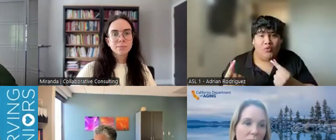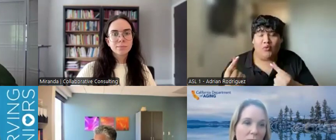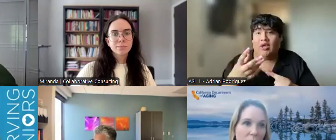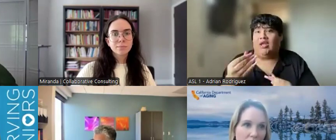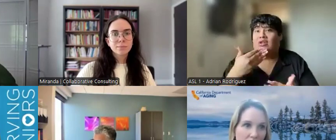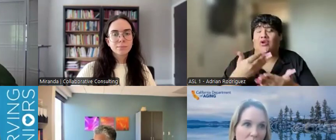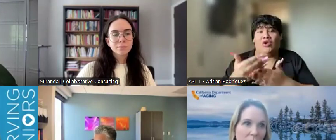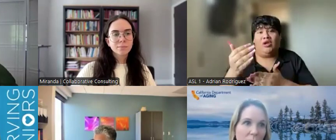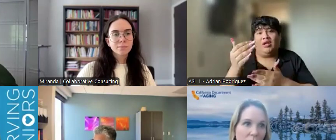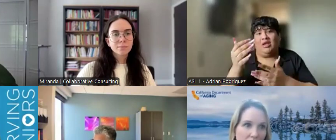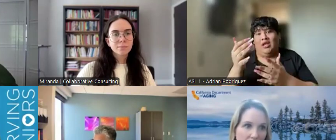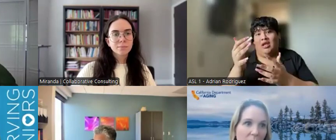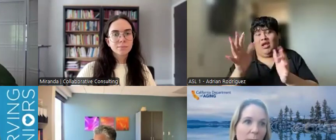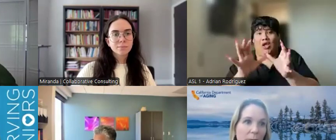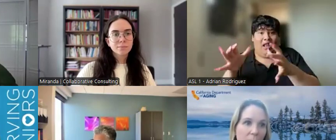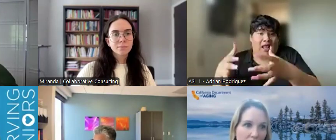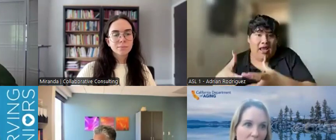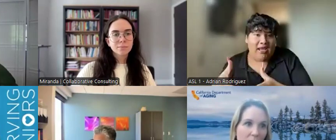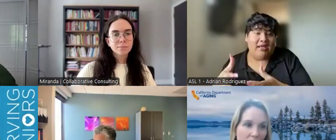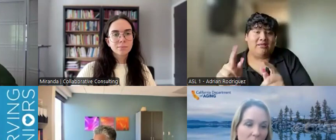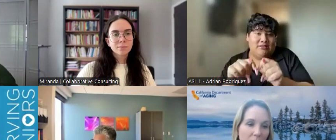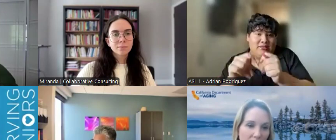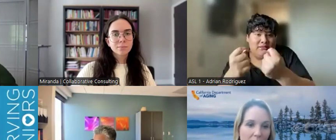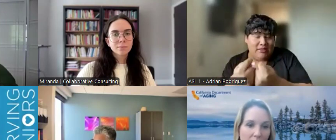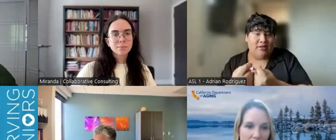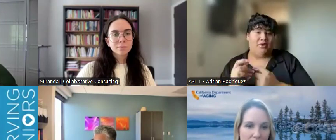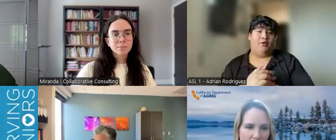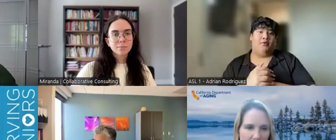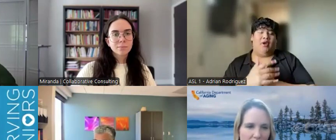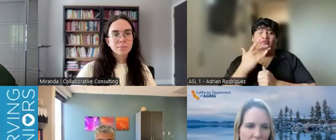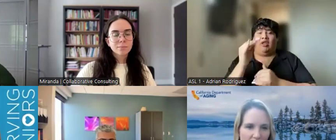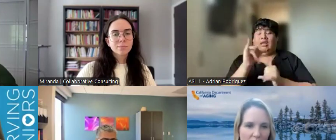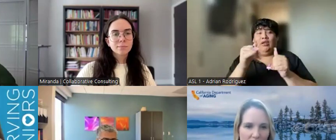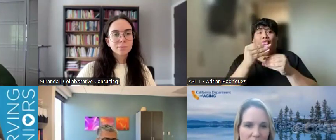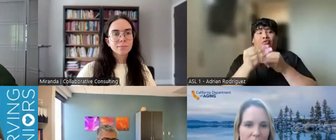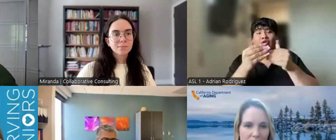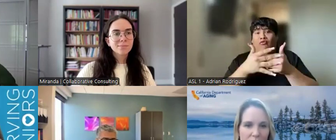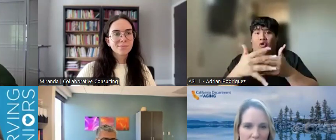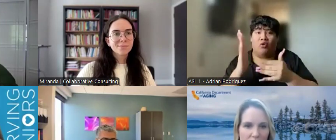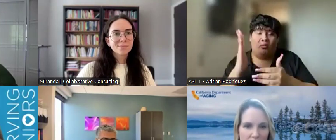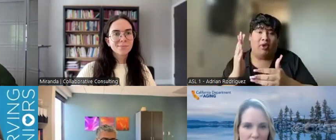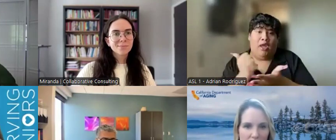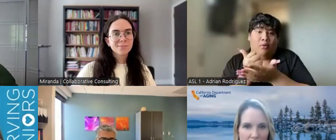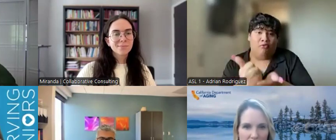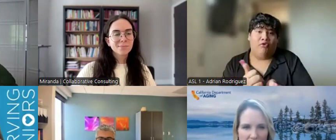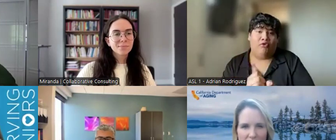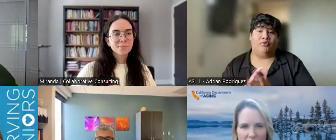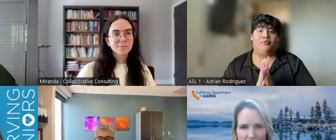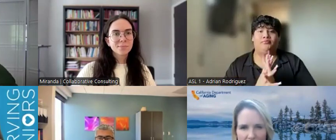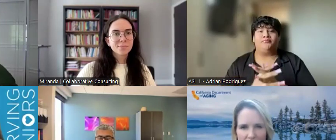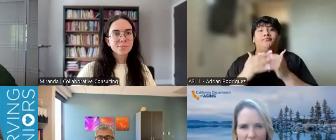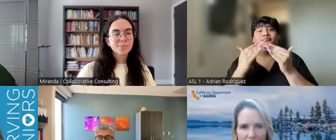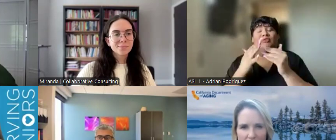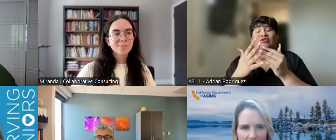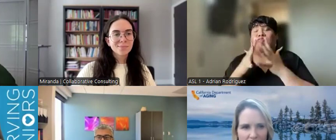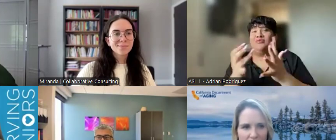that group. Any of those things that we can bring forward, I think would be helpful. Thank you for that. We're talking about that this